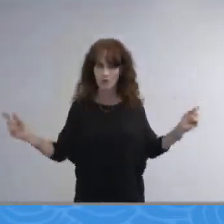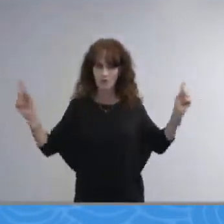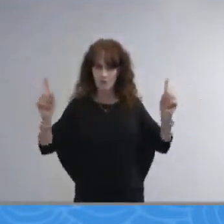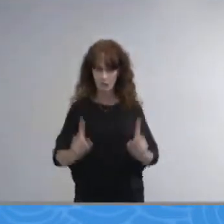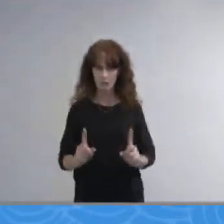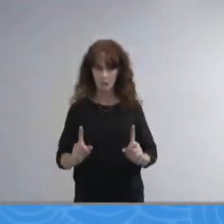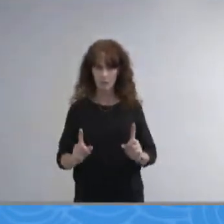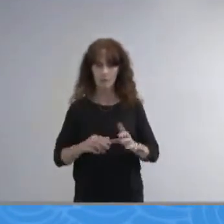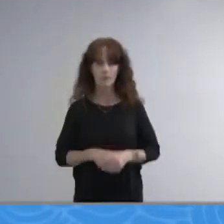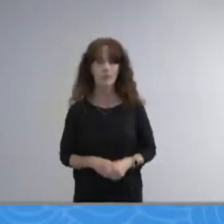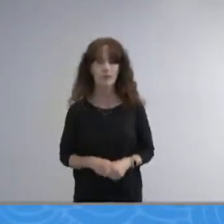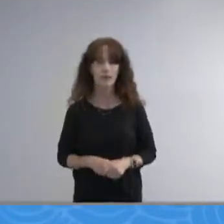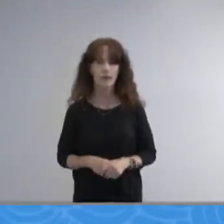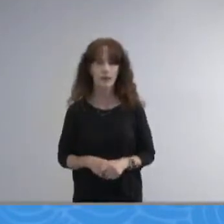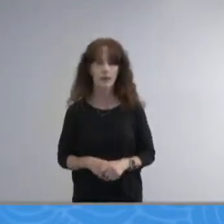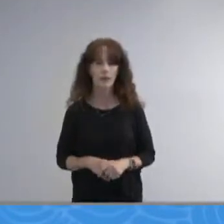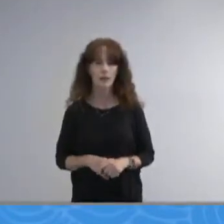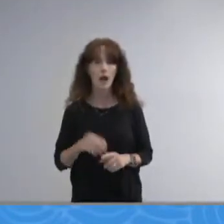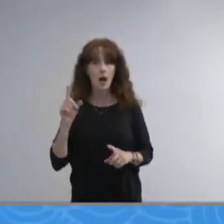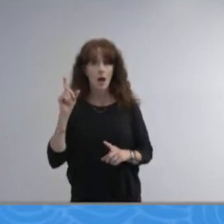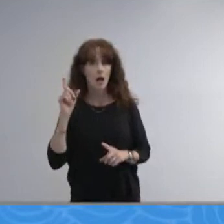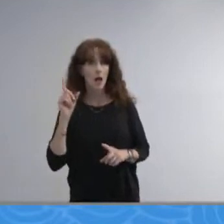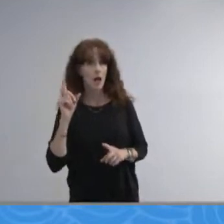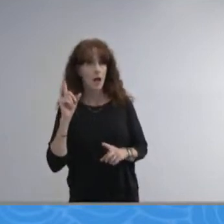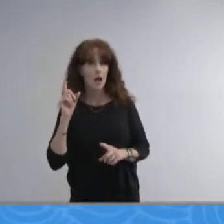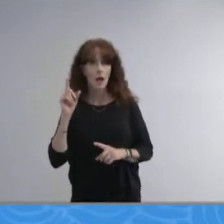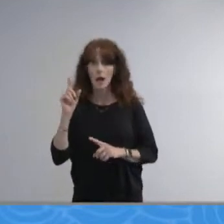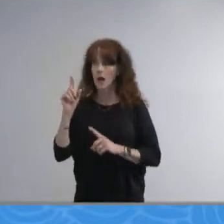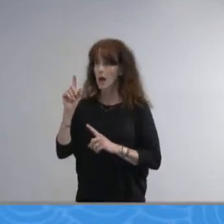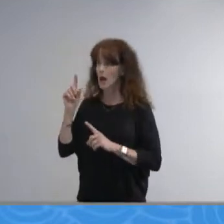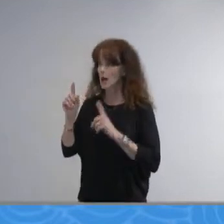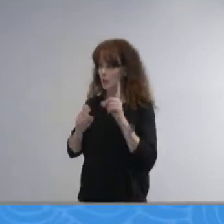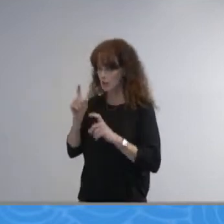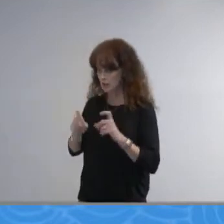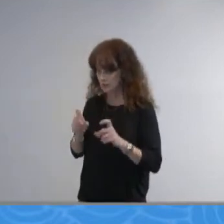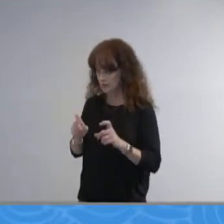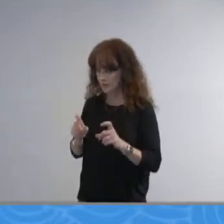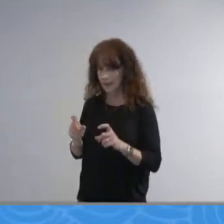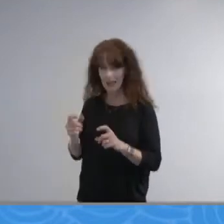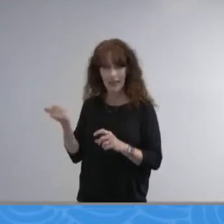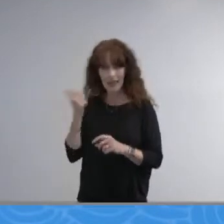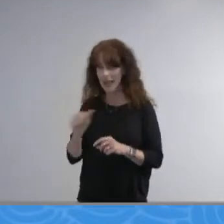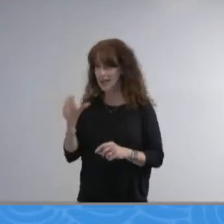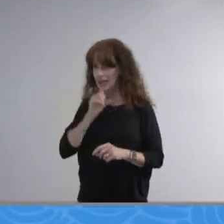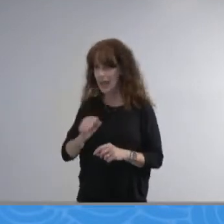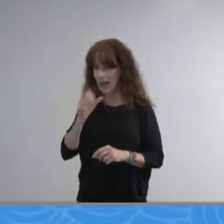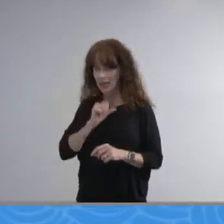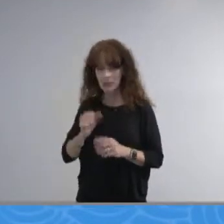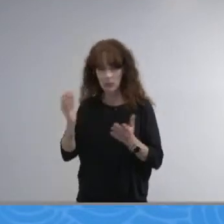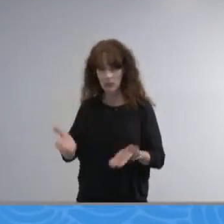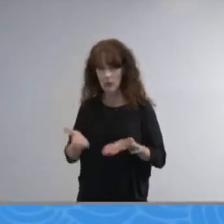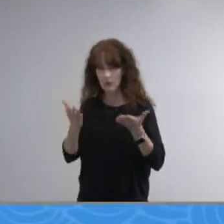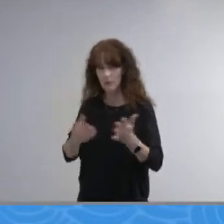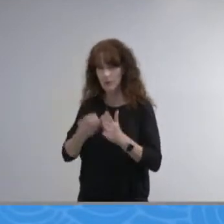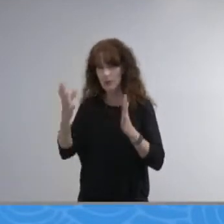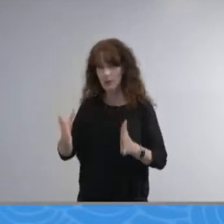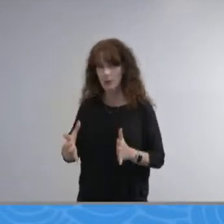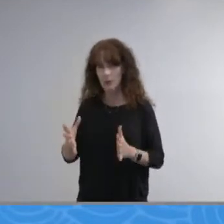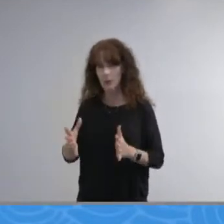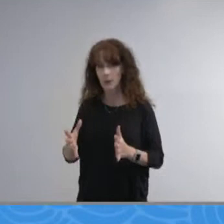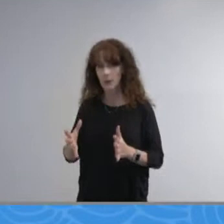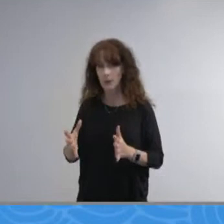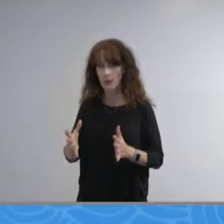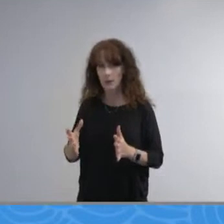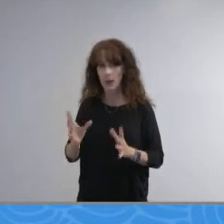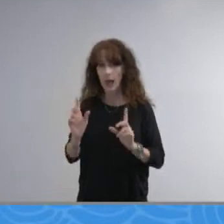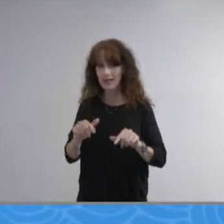The other question is if is there any age that is recommended that the student itself attend the